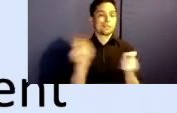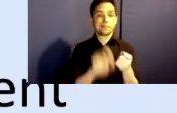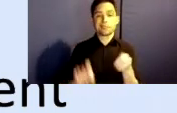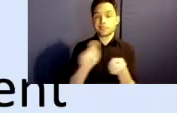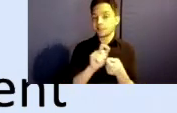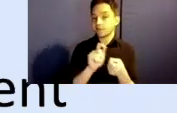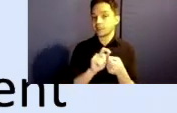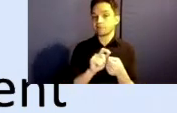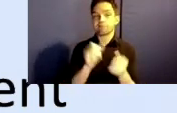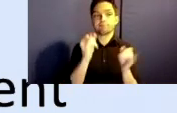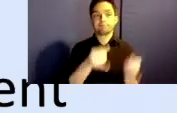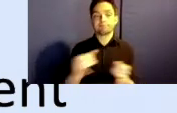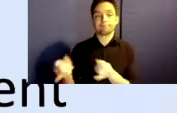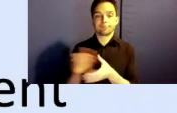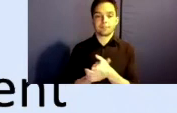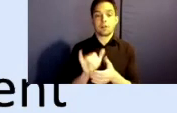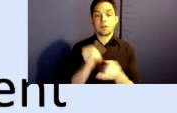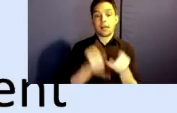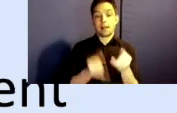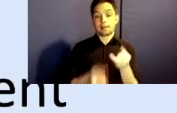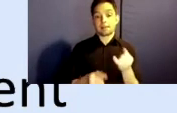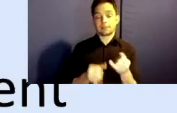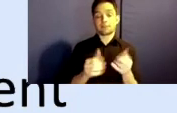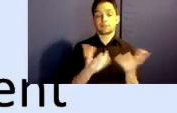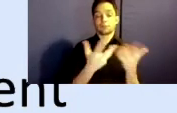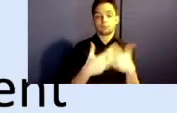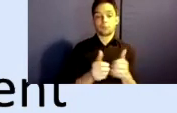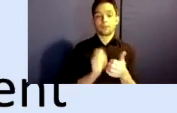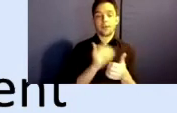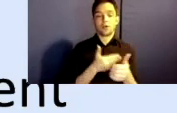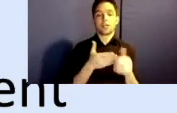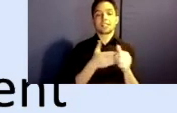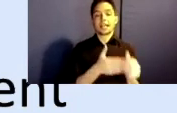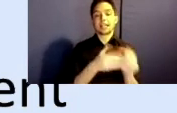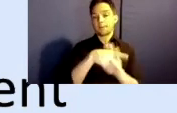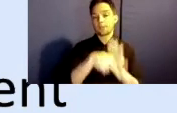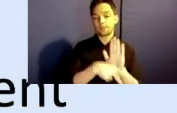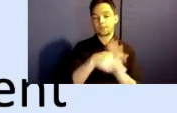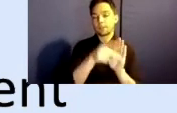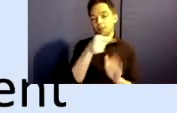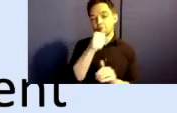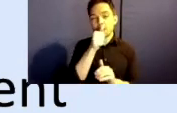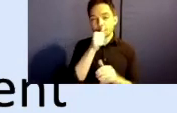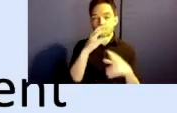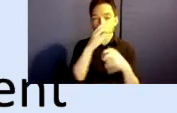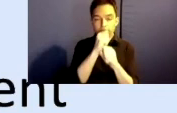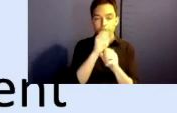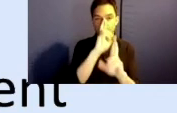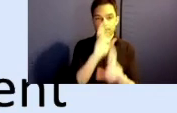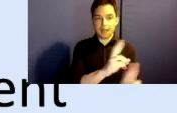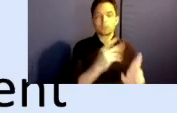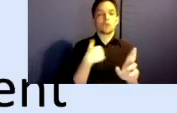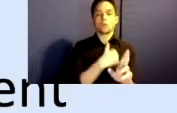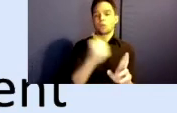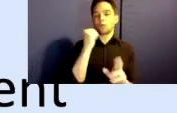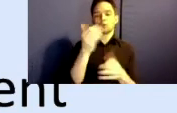individual. And finally, in line with our GBV guiding principles of confidentiality and respect, we will not